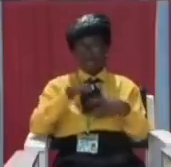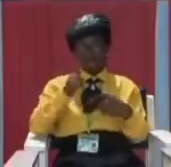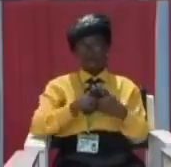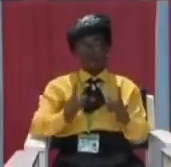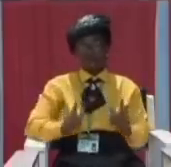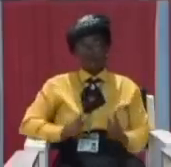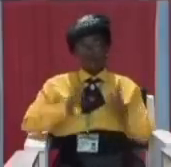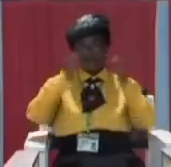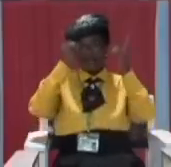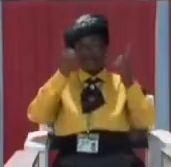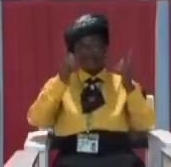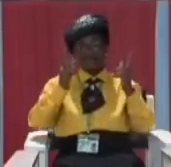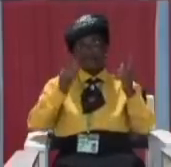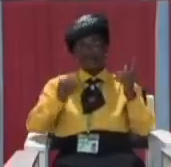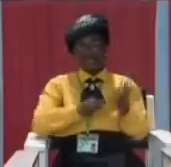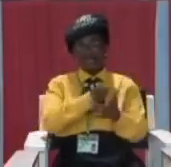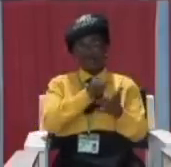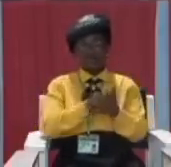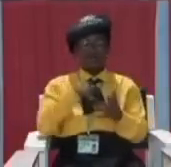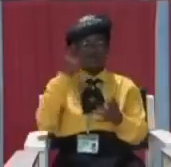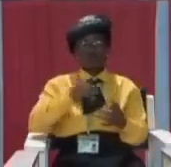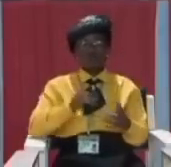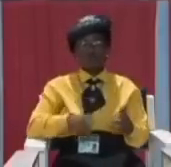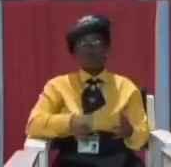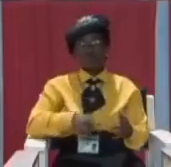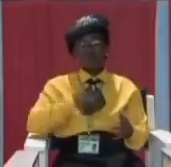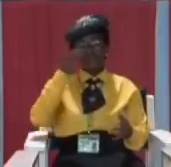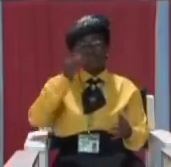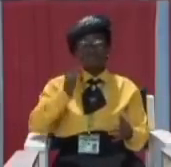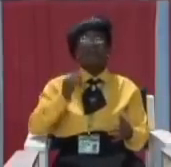And those who felt that they can